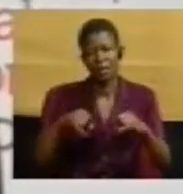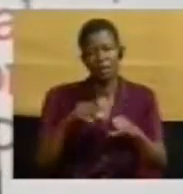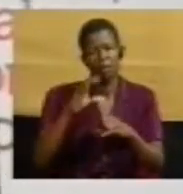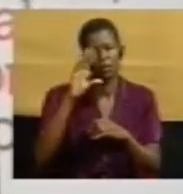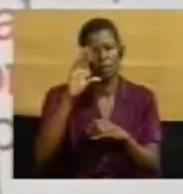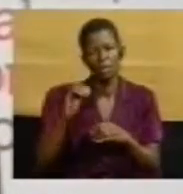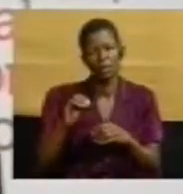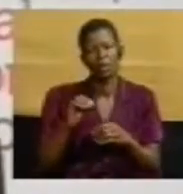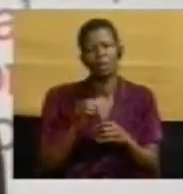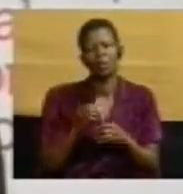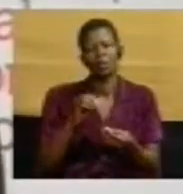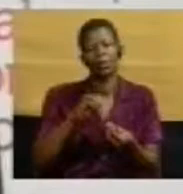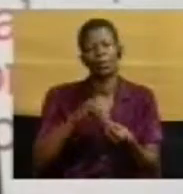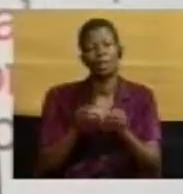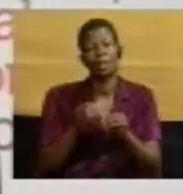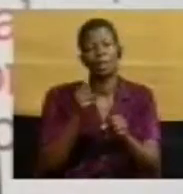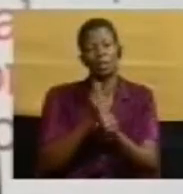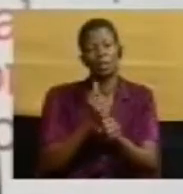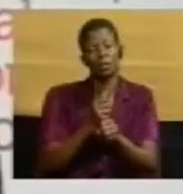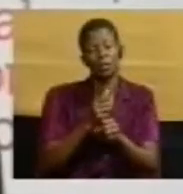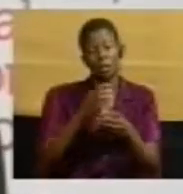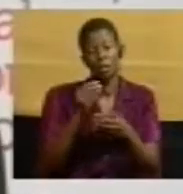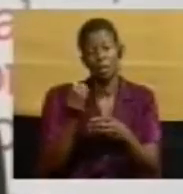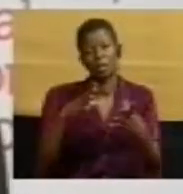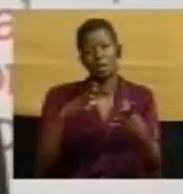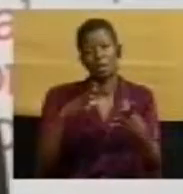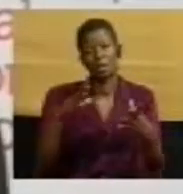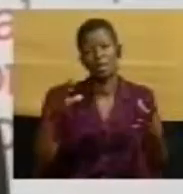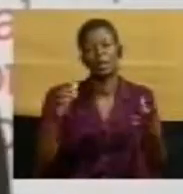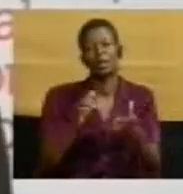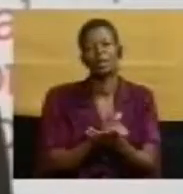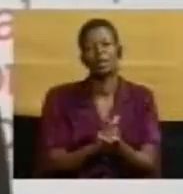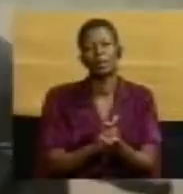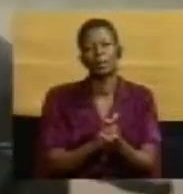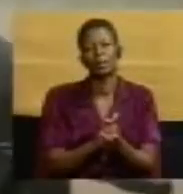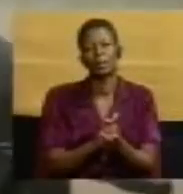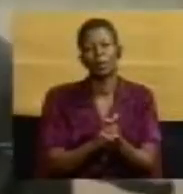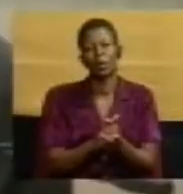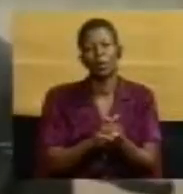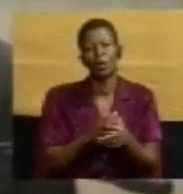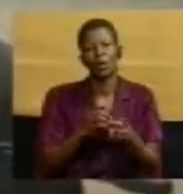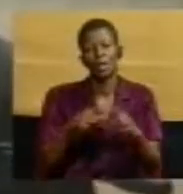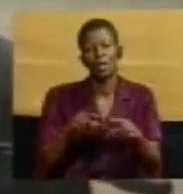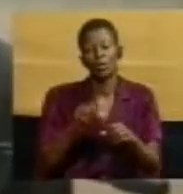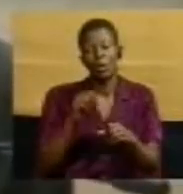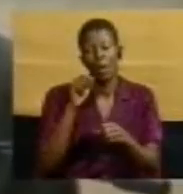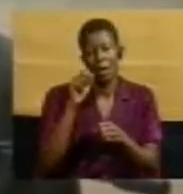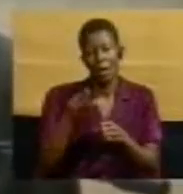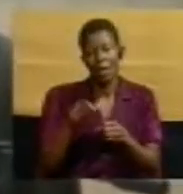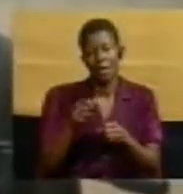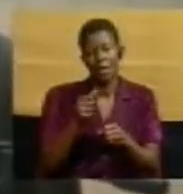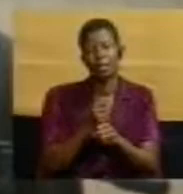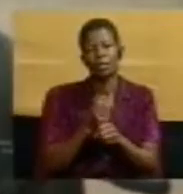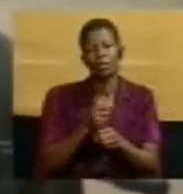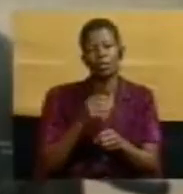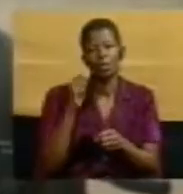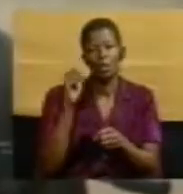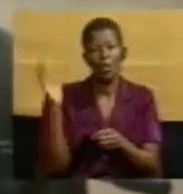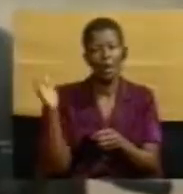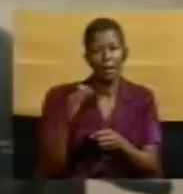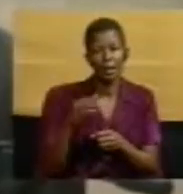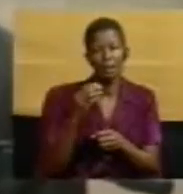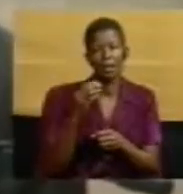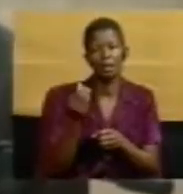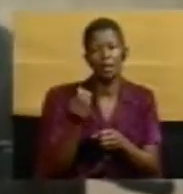gap, and hopefully try to borrow less, and that will contribute towards bringing inflation down to a lower level. The challenge now is that